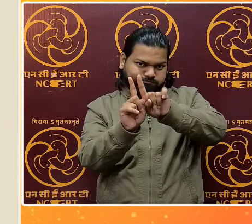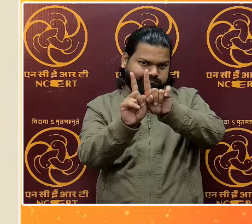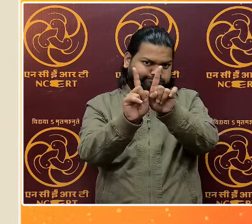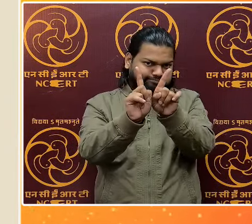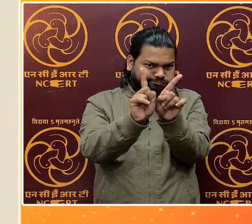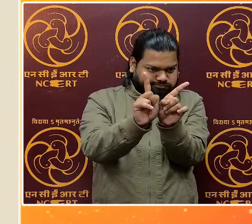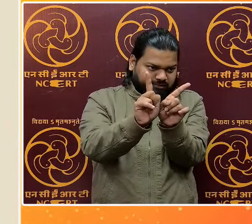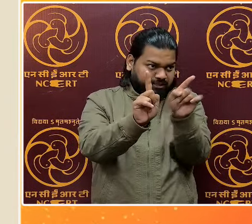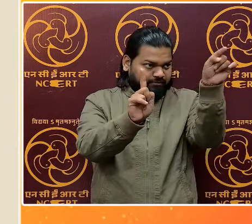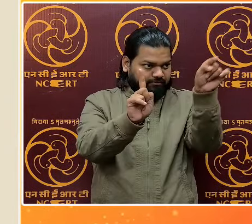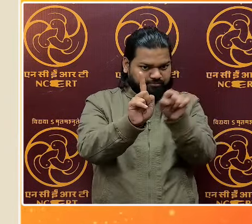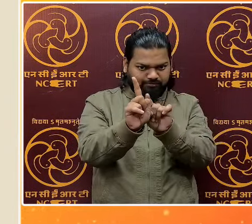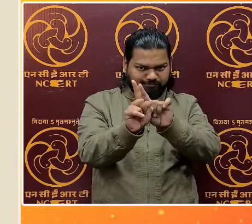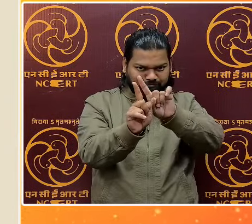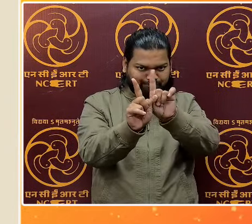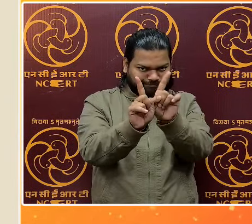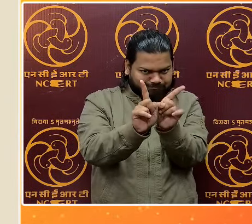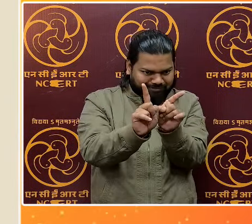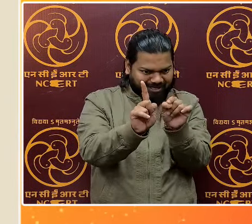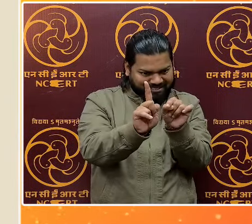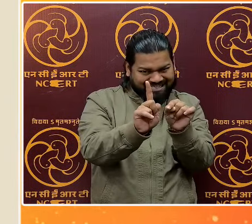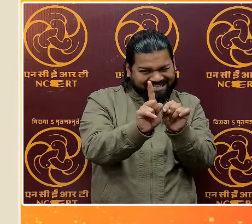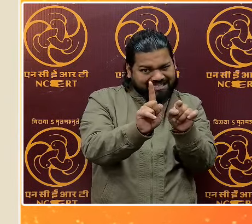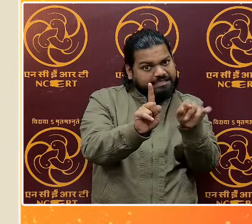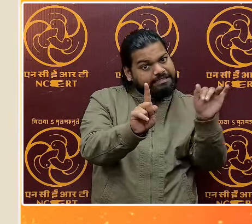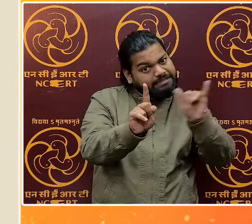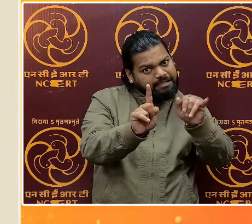that the incident ray,